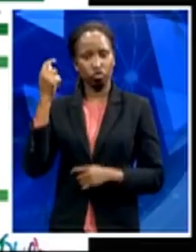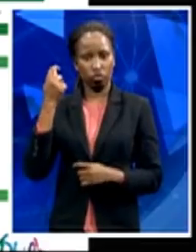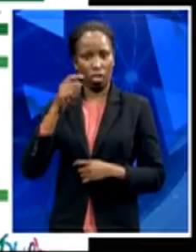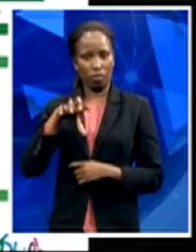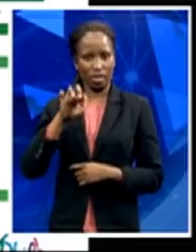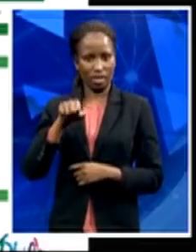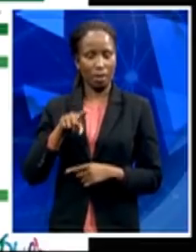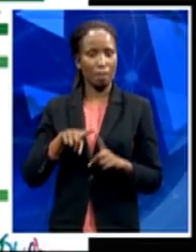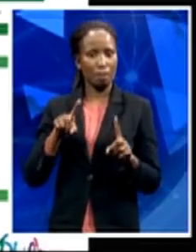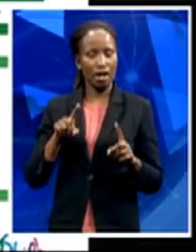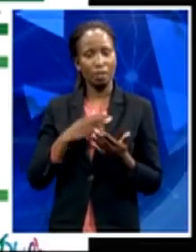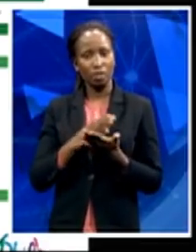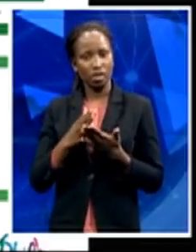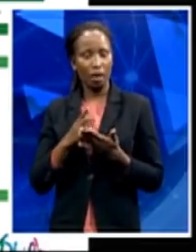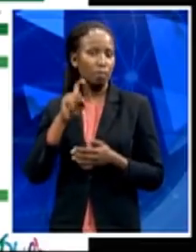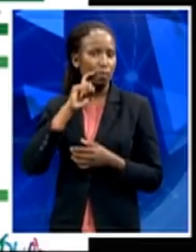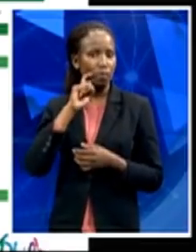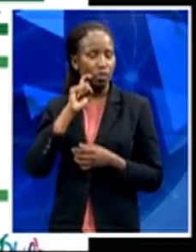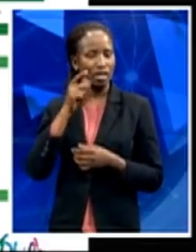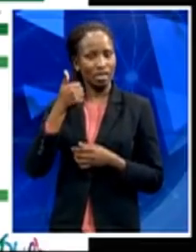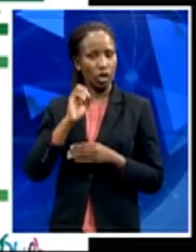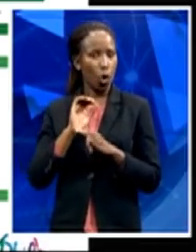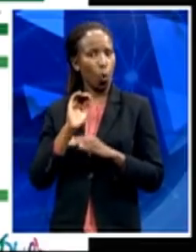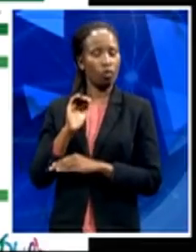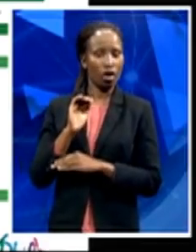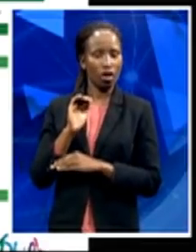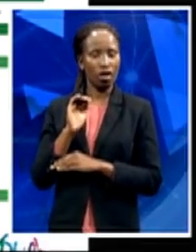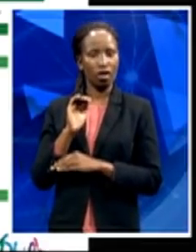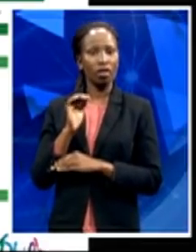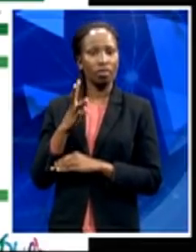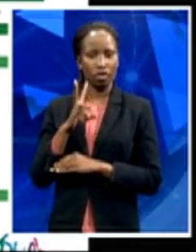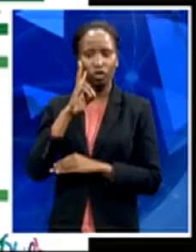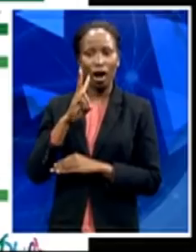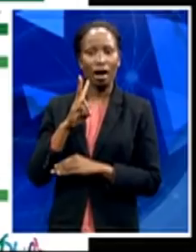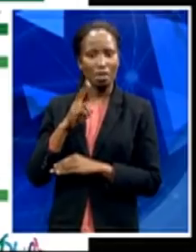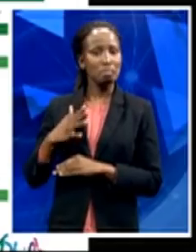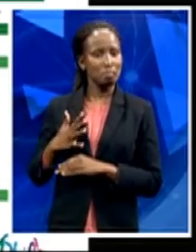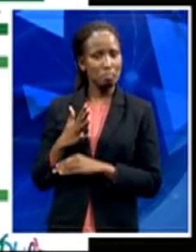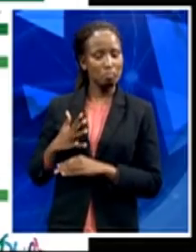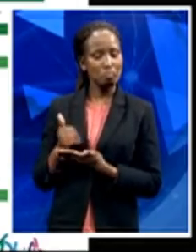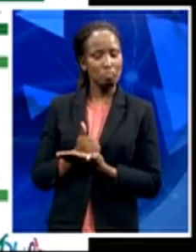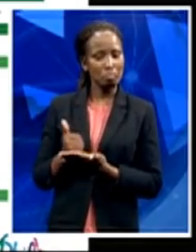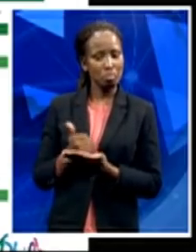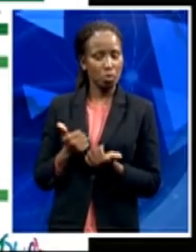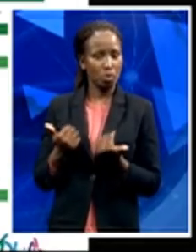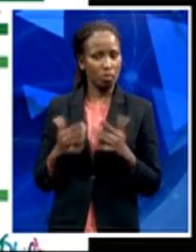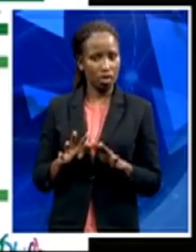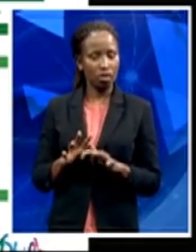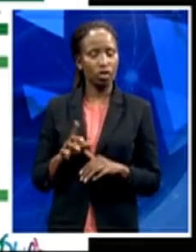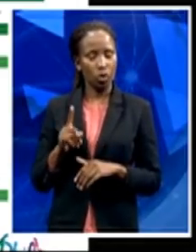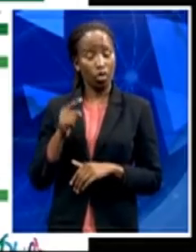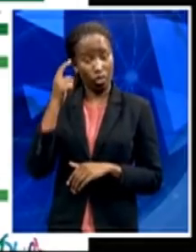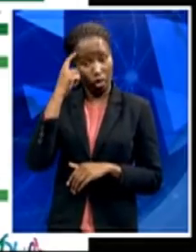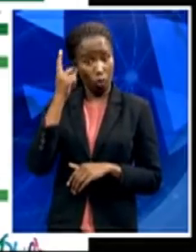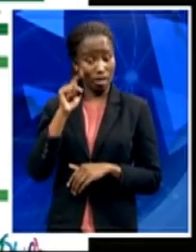60 have shown market enthusiasm in registering. And we think that there is something that we can